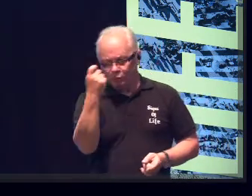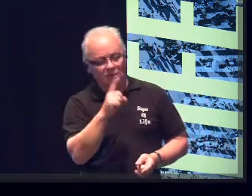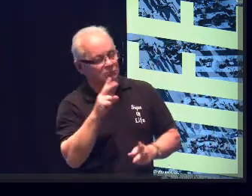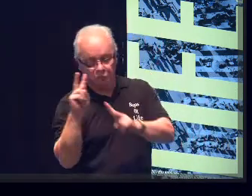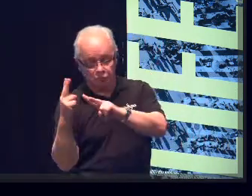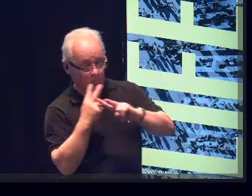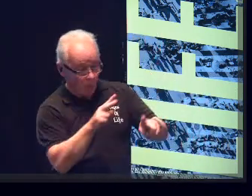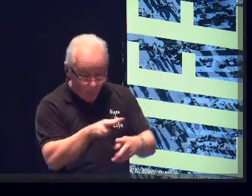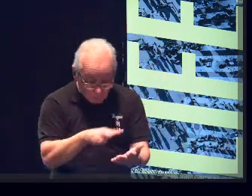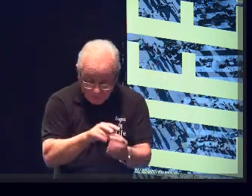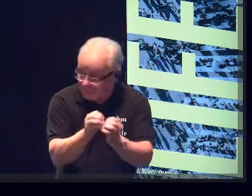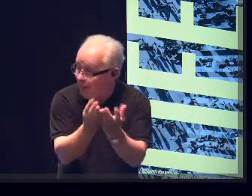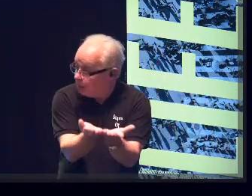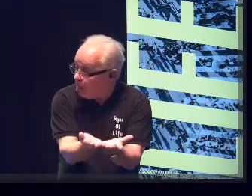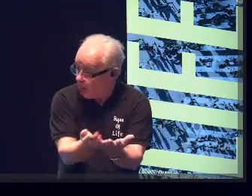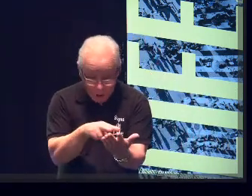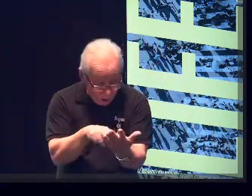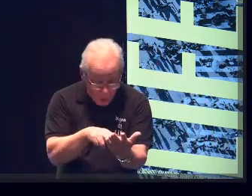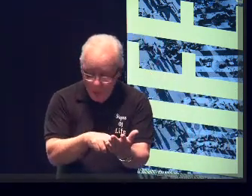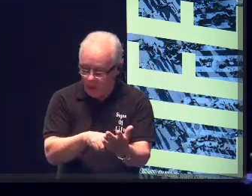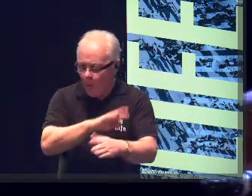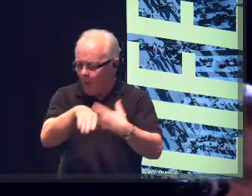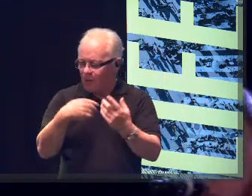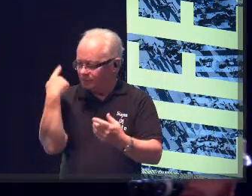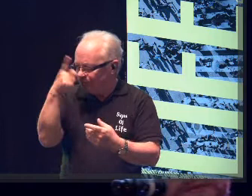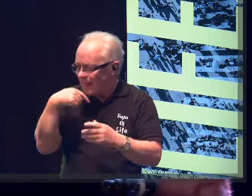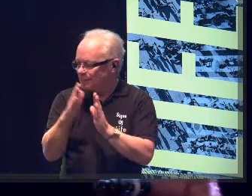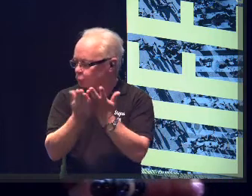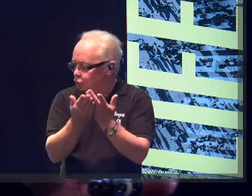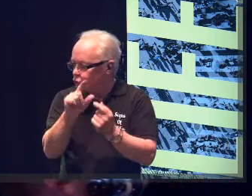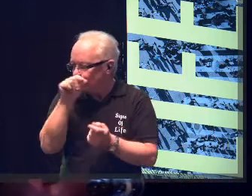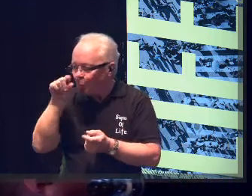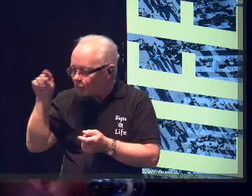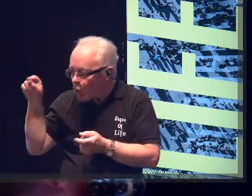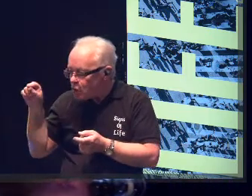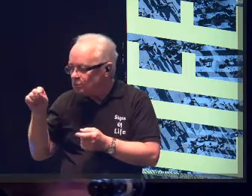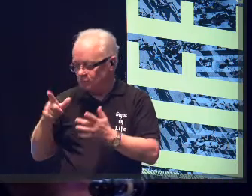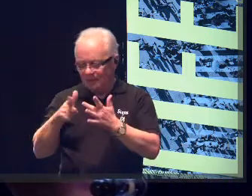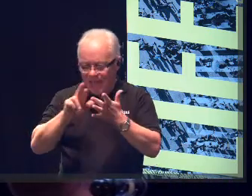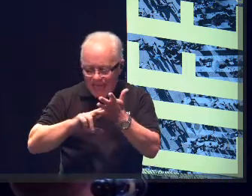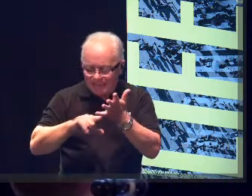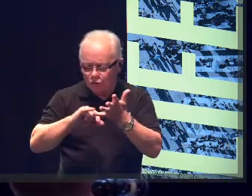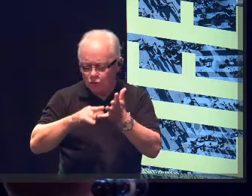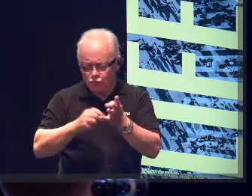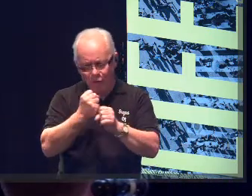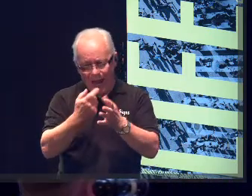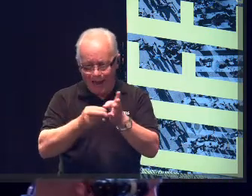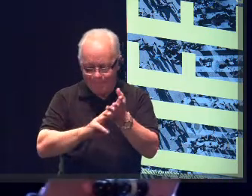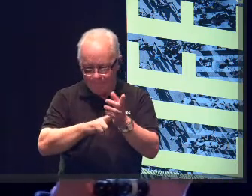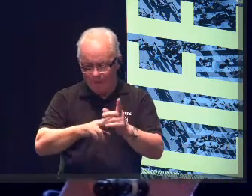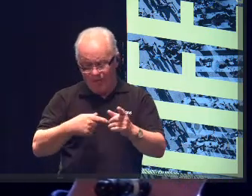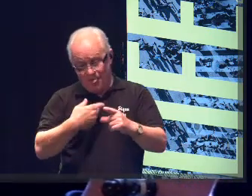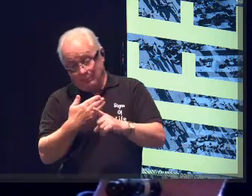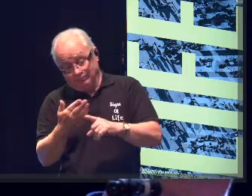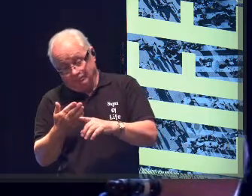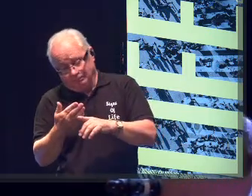read the Bible in this app. You can get all of the Facebook and Twitter and Instagram accounts. You can see the latest news from church in a